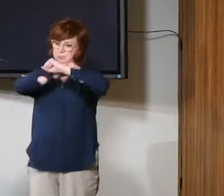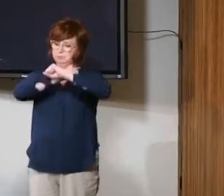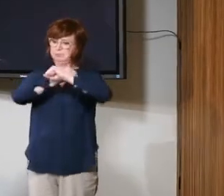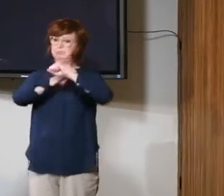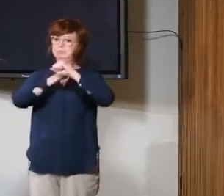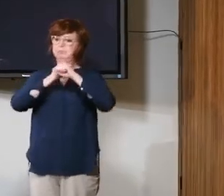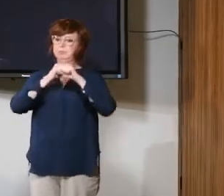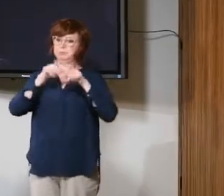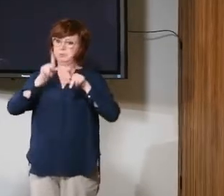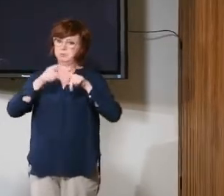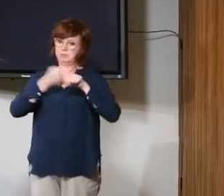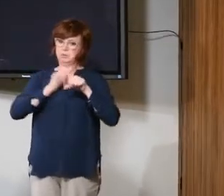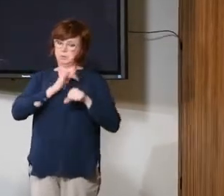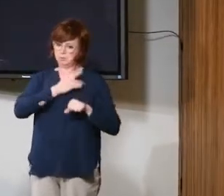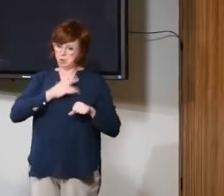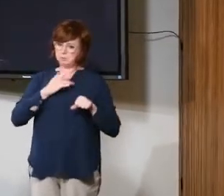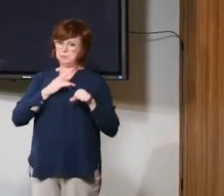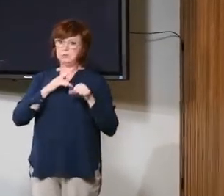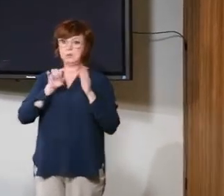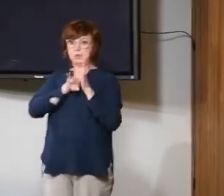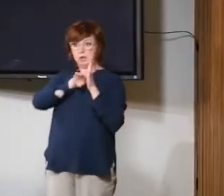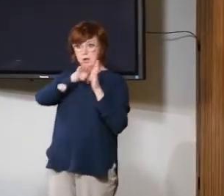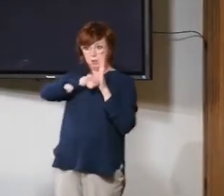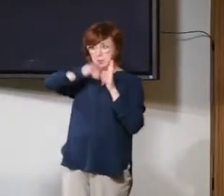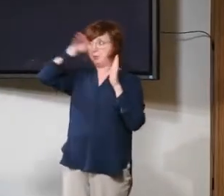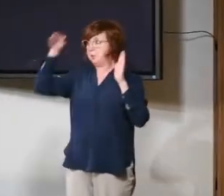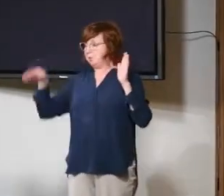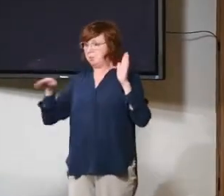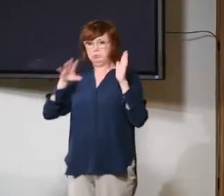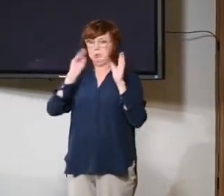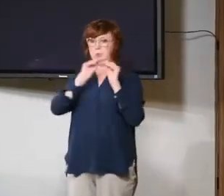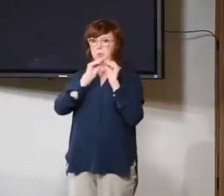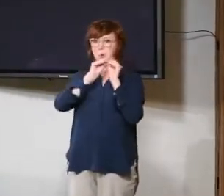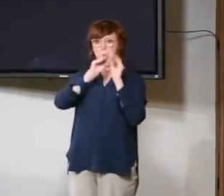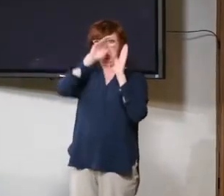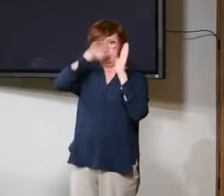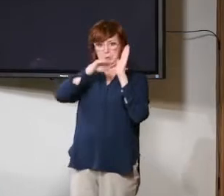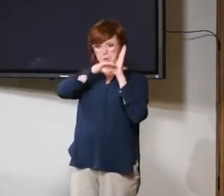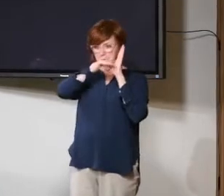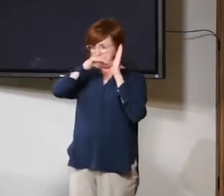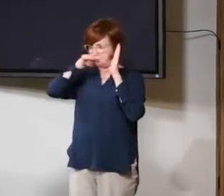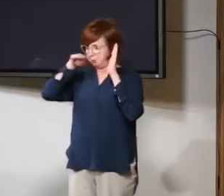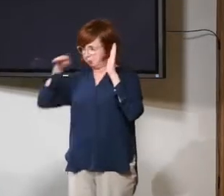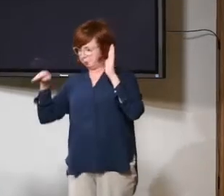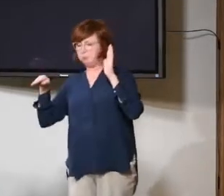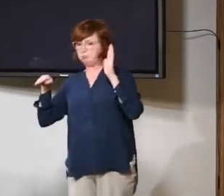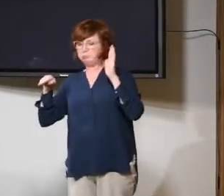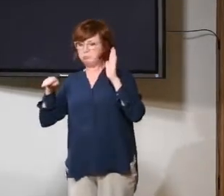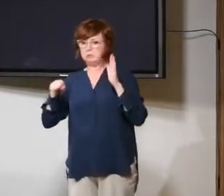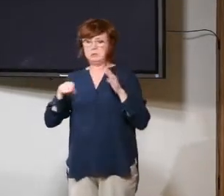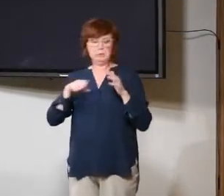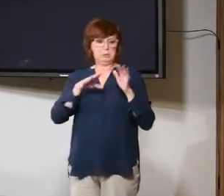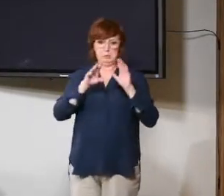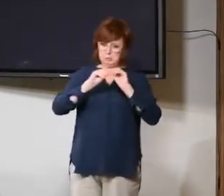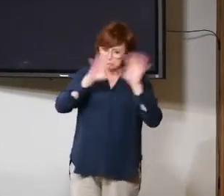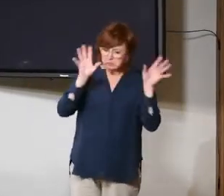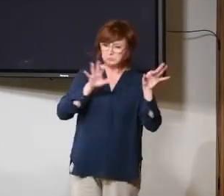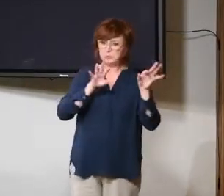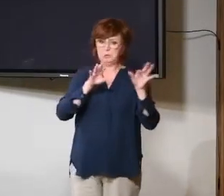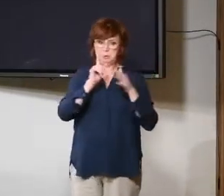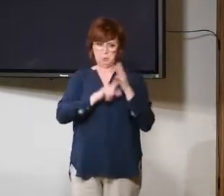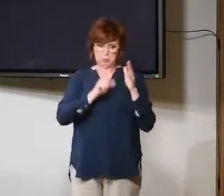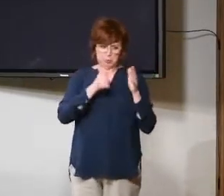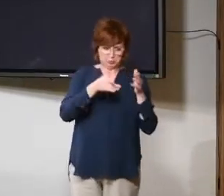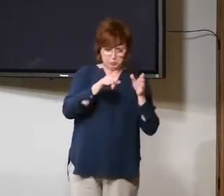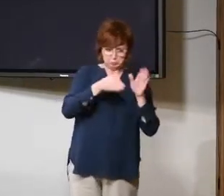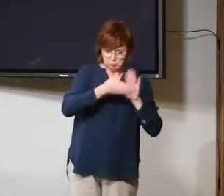will, and to provide clarity around what kinds of businesses and which kinds of critical public services can continue to remain open and